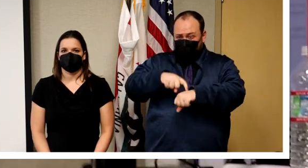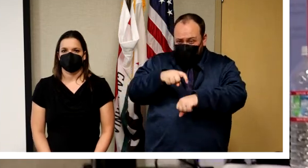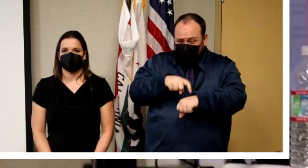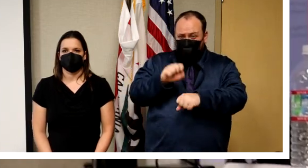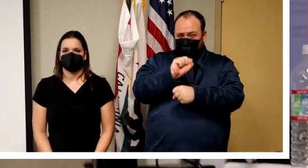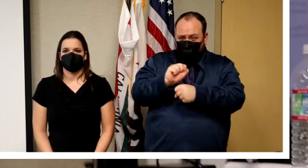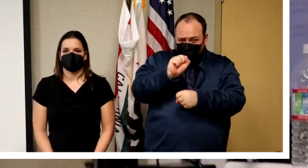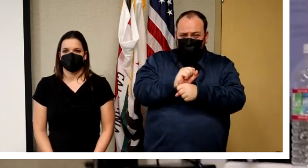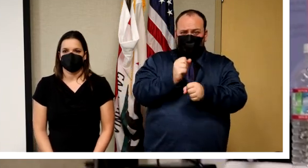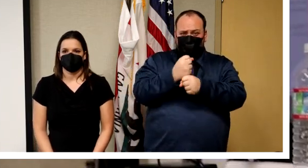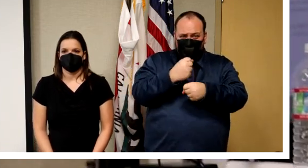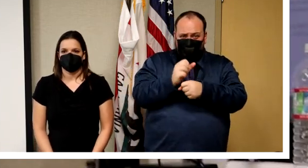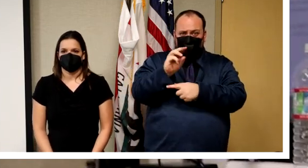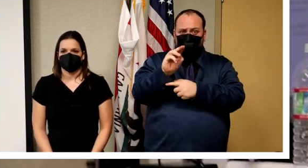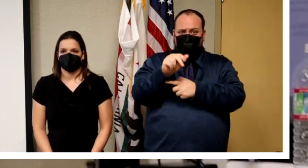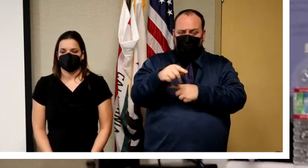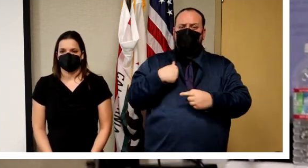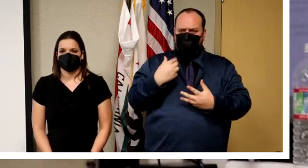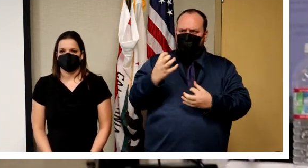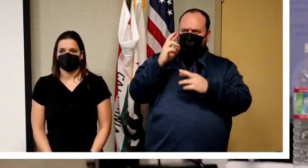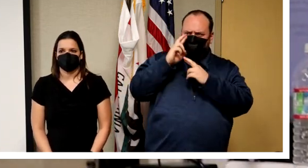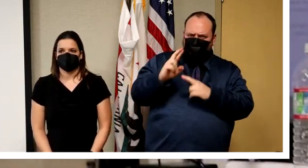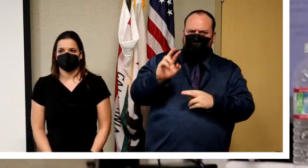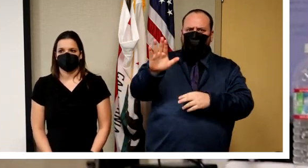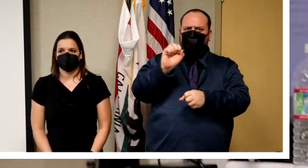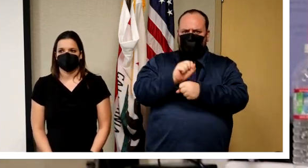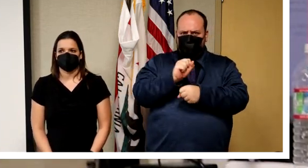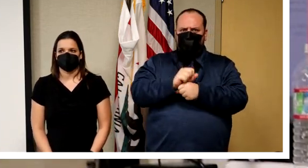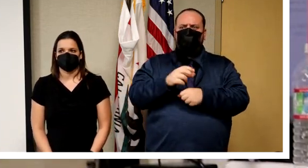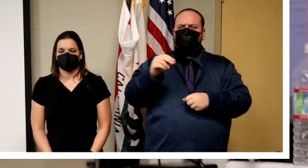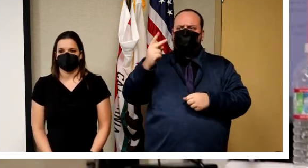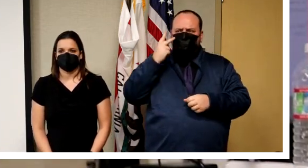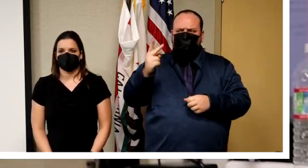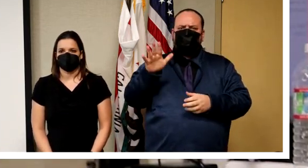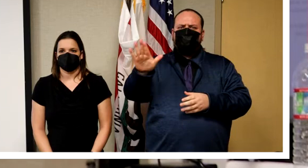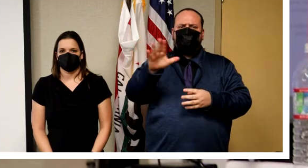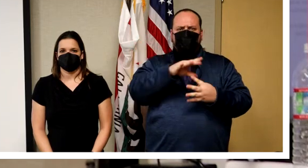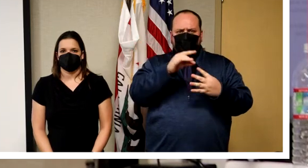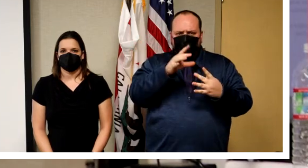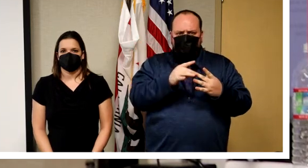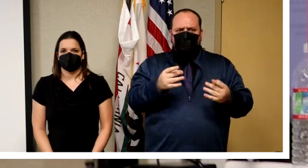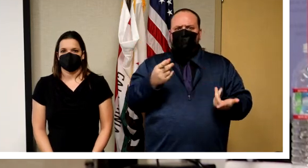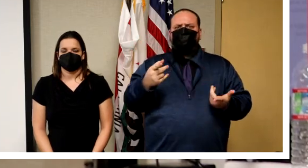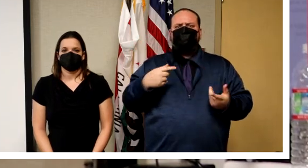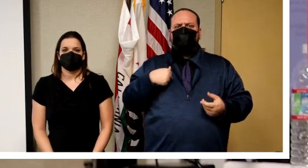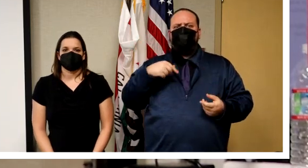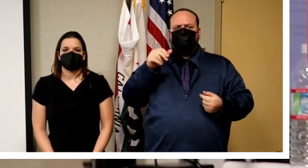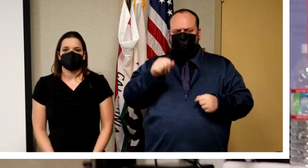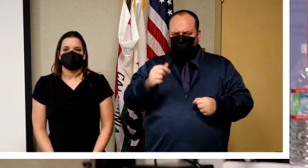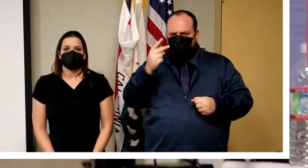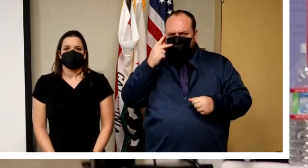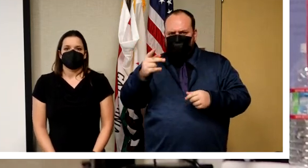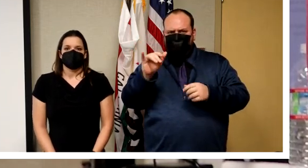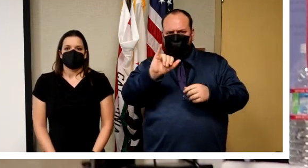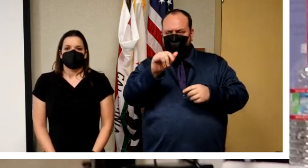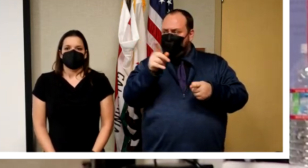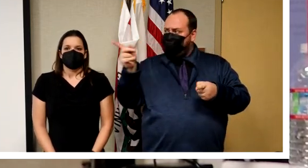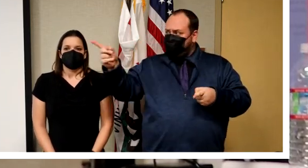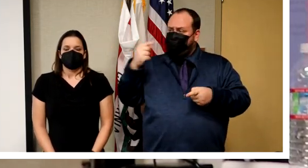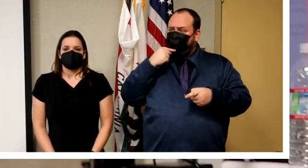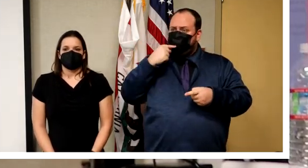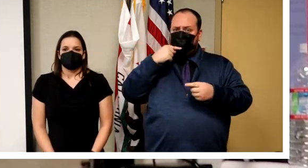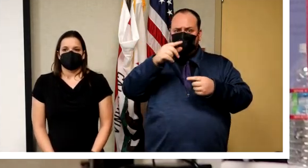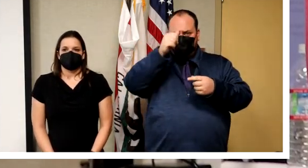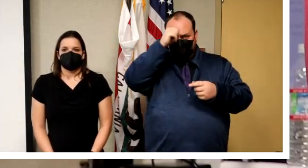we certainly want to respect your work and take a look at the option. I listened to the Elk Grove back of a place map that was